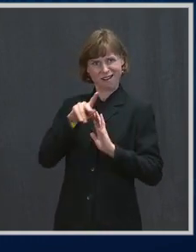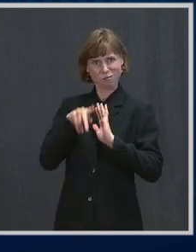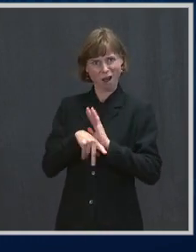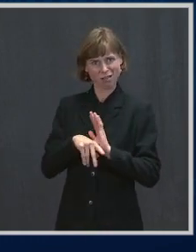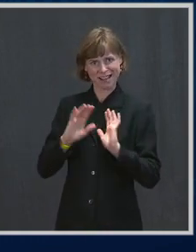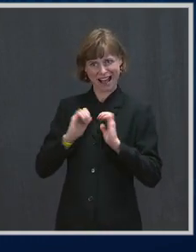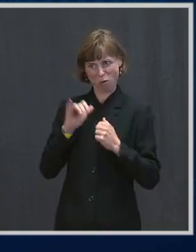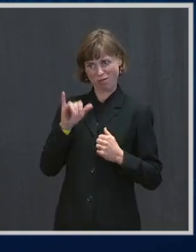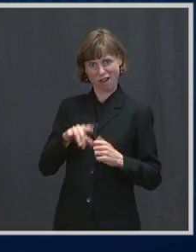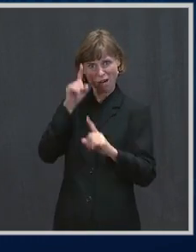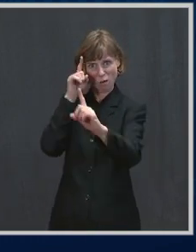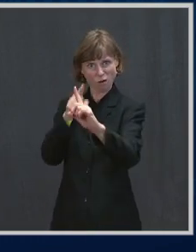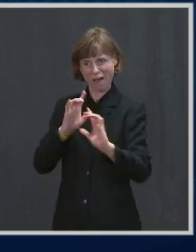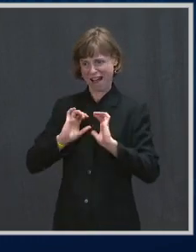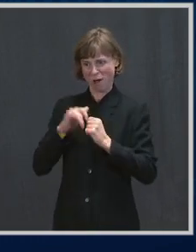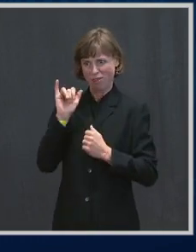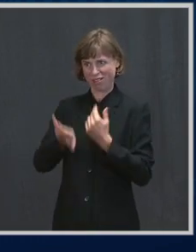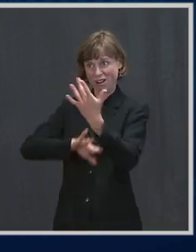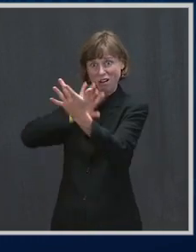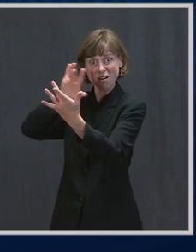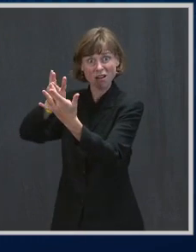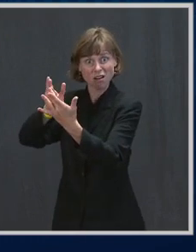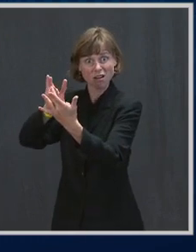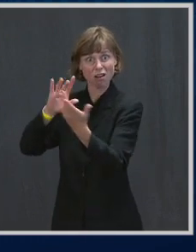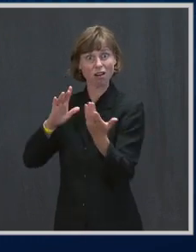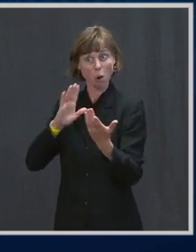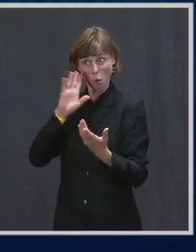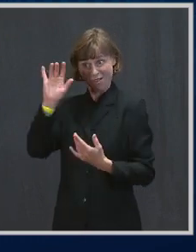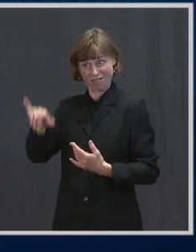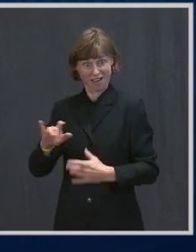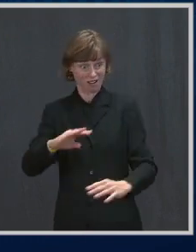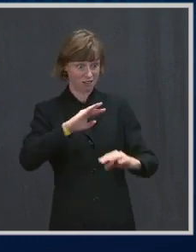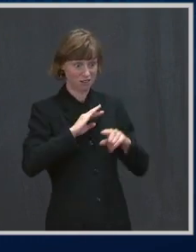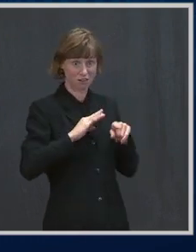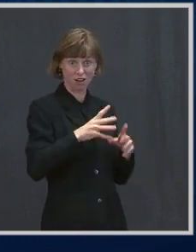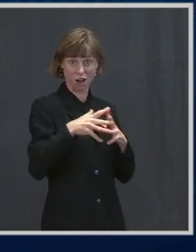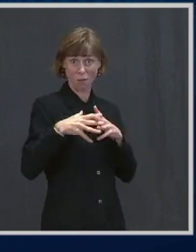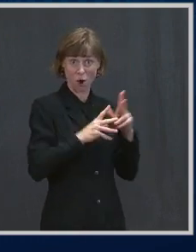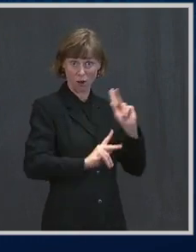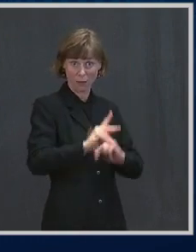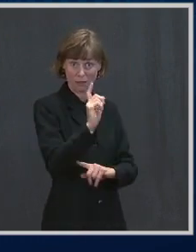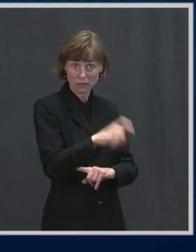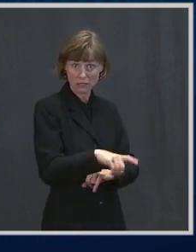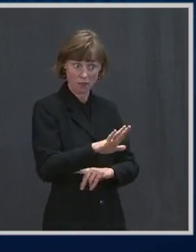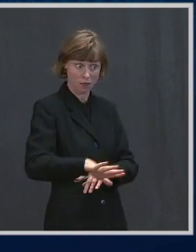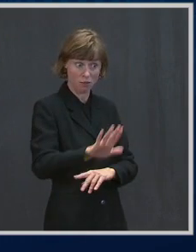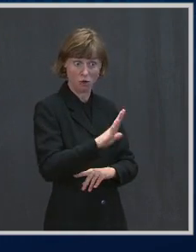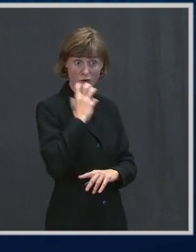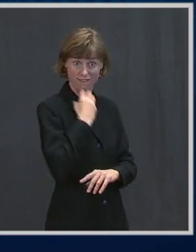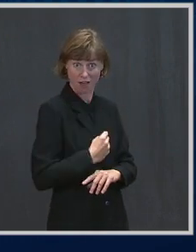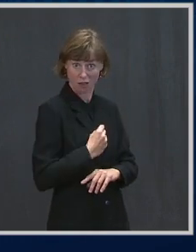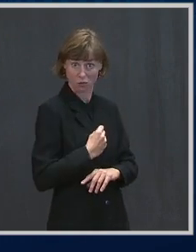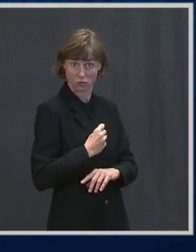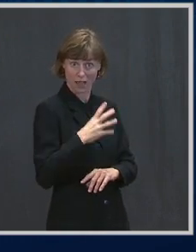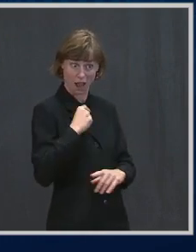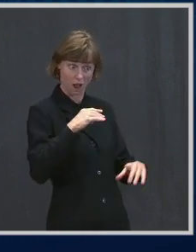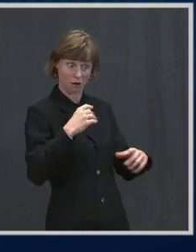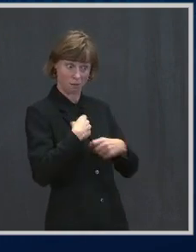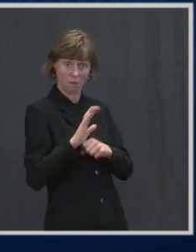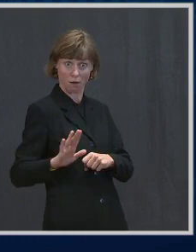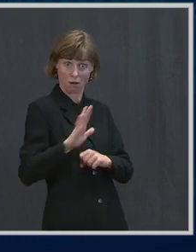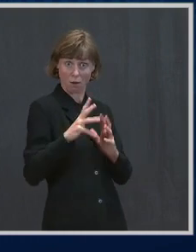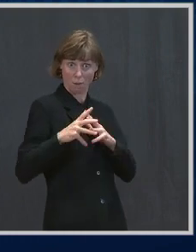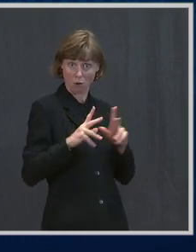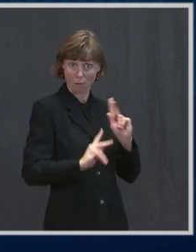initiative, how will this outreach answer their needs, their values? How will it make their lives just a